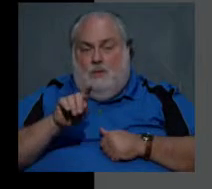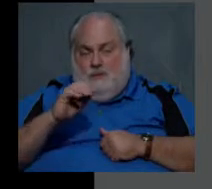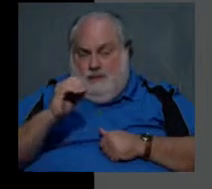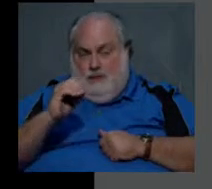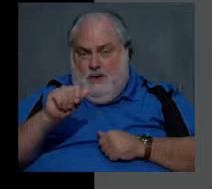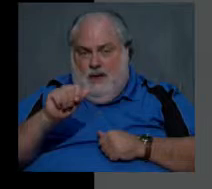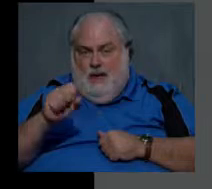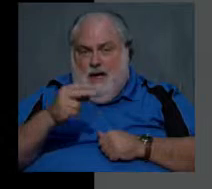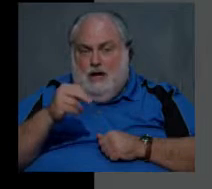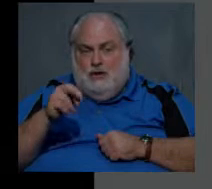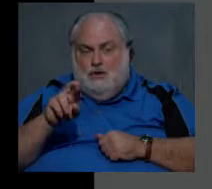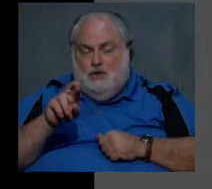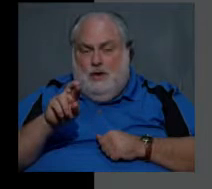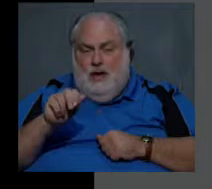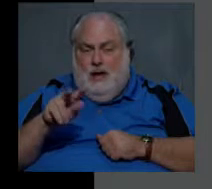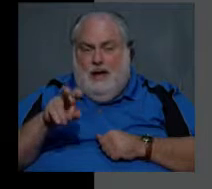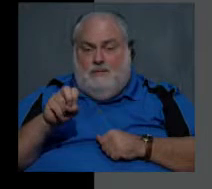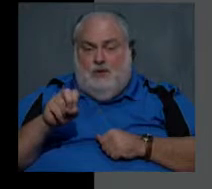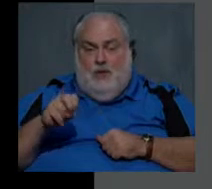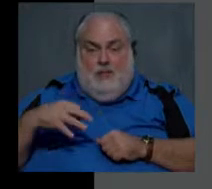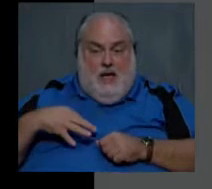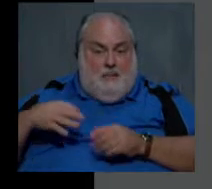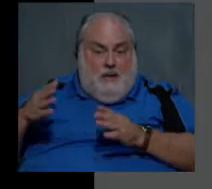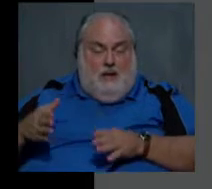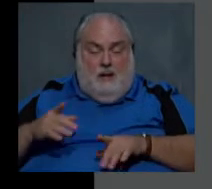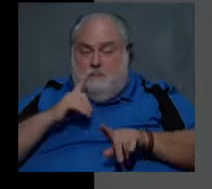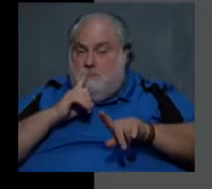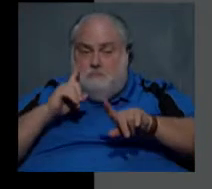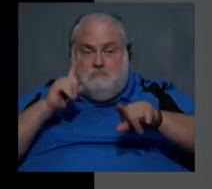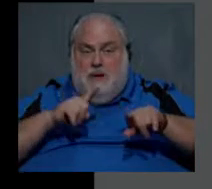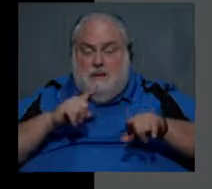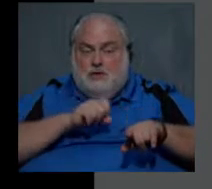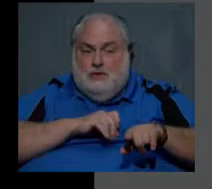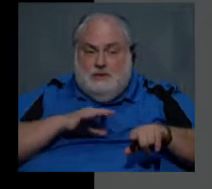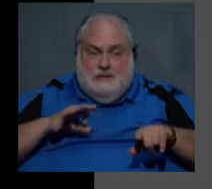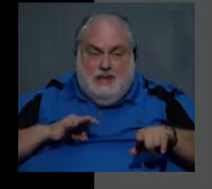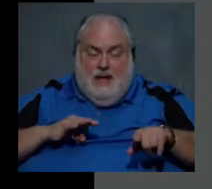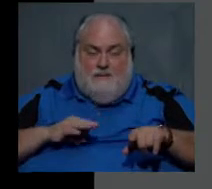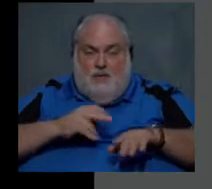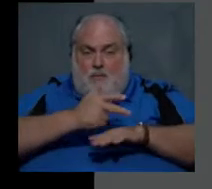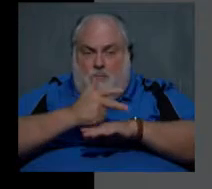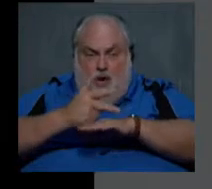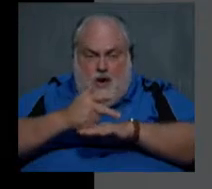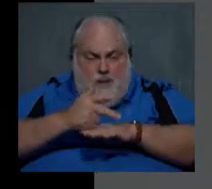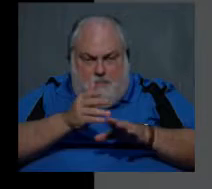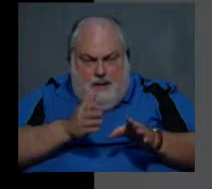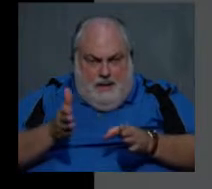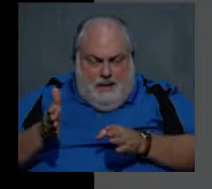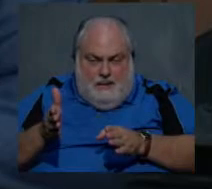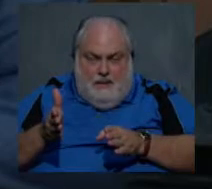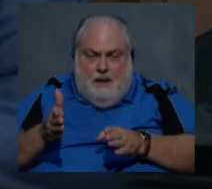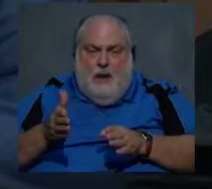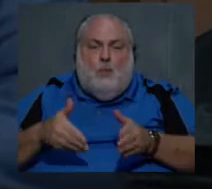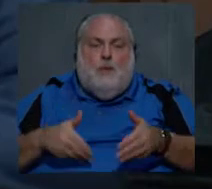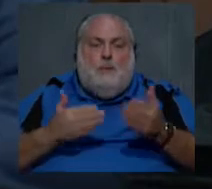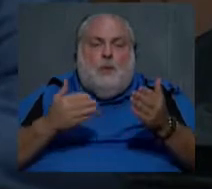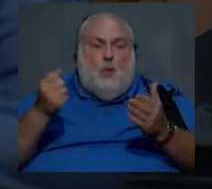with the requested parking layout and circulation plan. Staff recommends deferral of this item to the April 5th, 2018 public